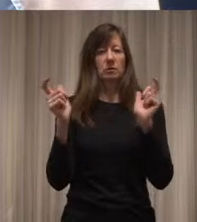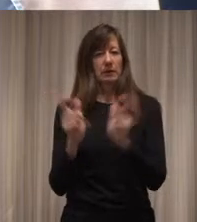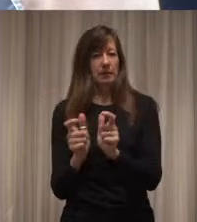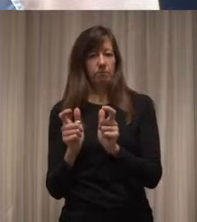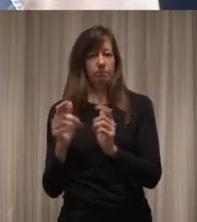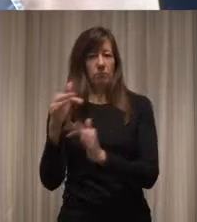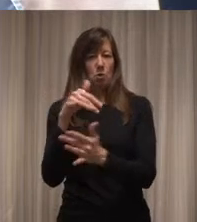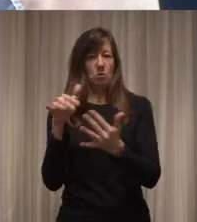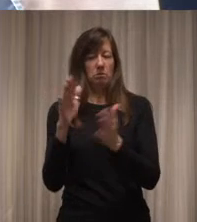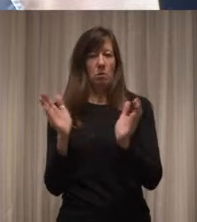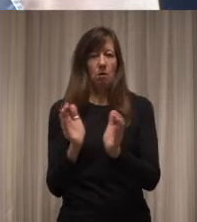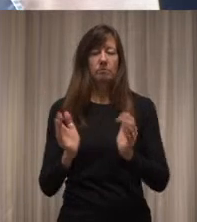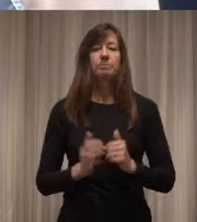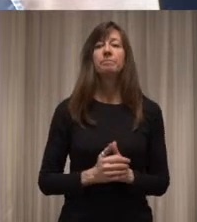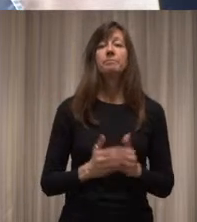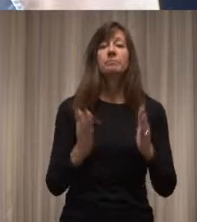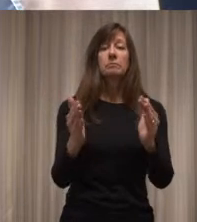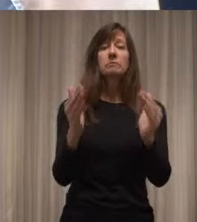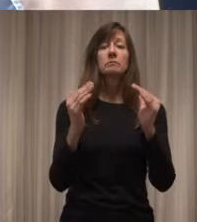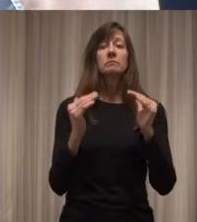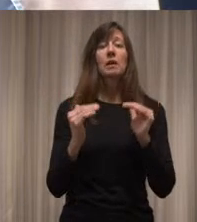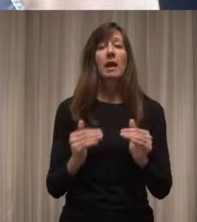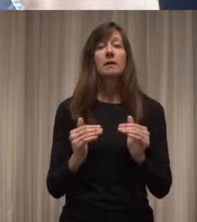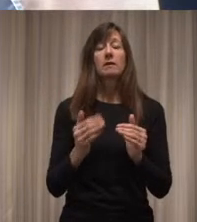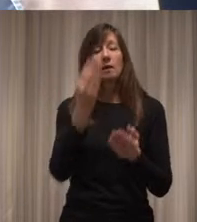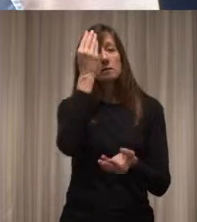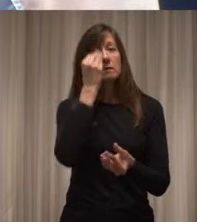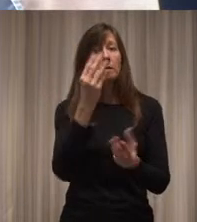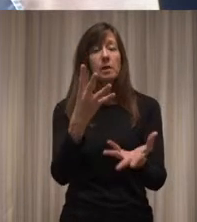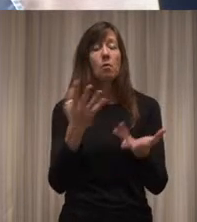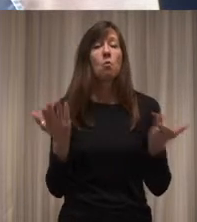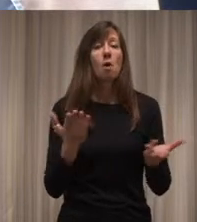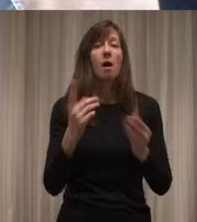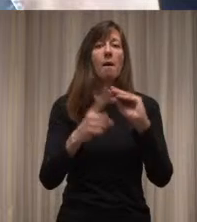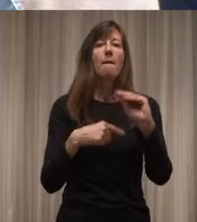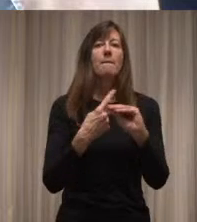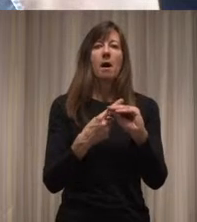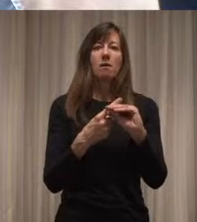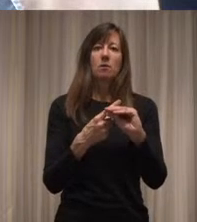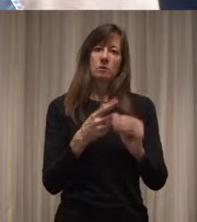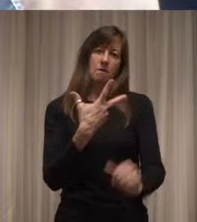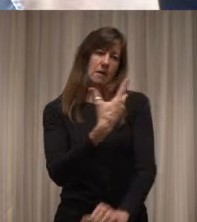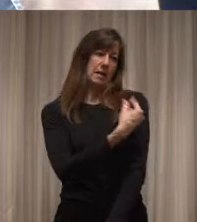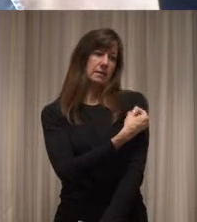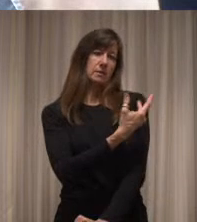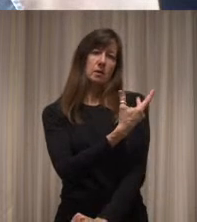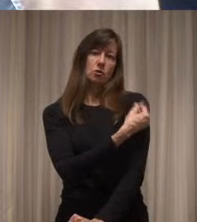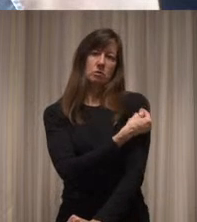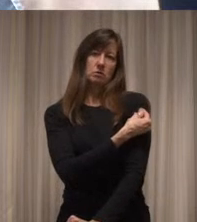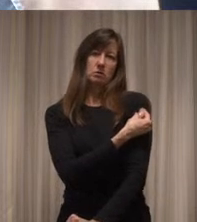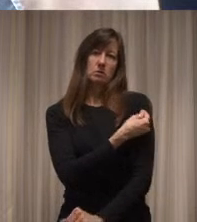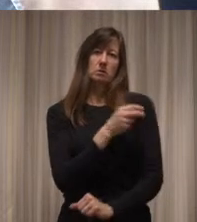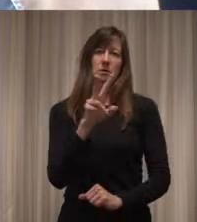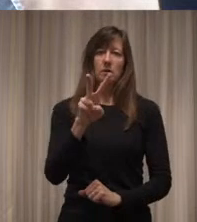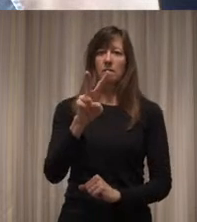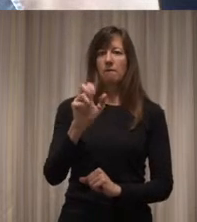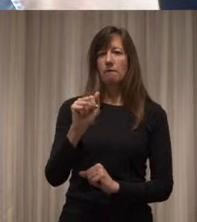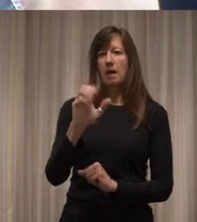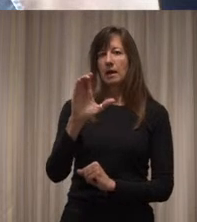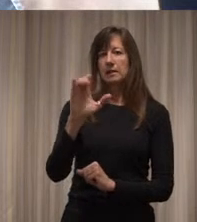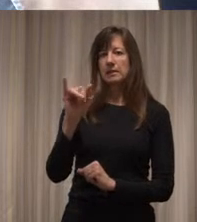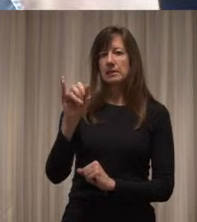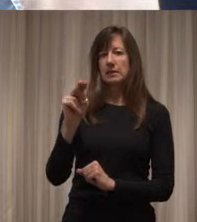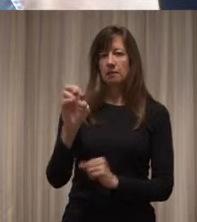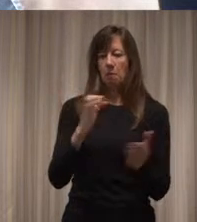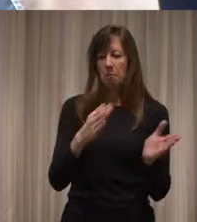our vaccination plan here in Ulster County on Tuesday. I continue to feel good about our ability